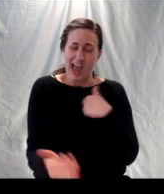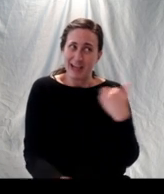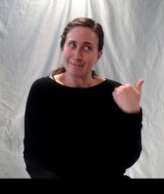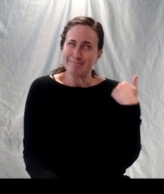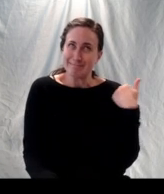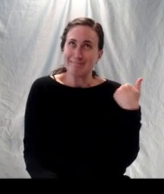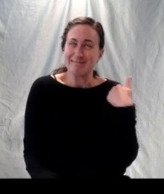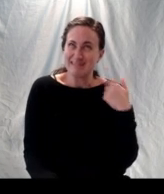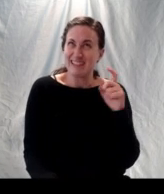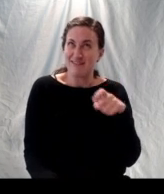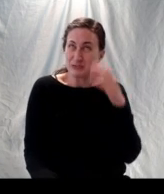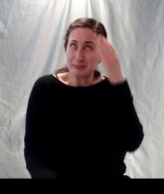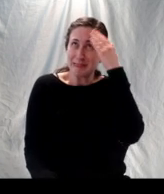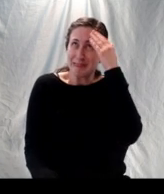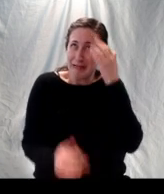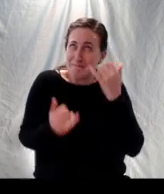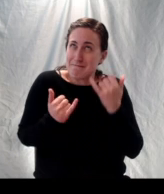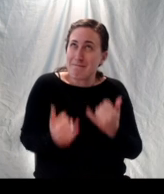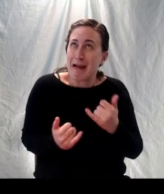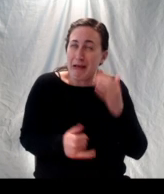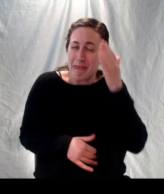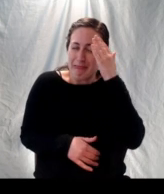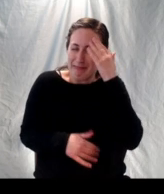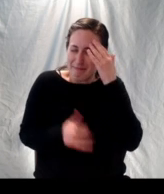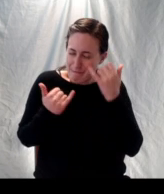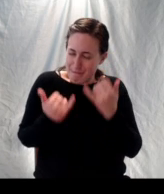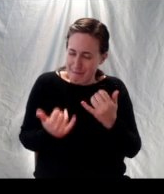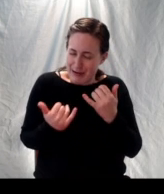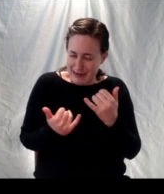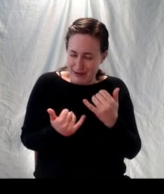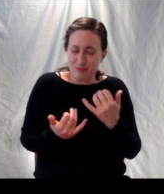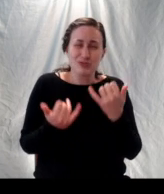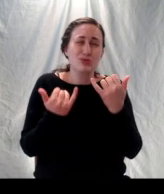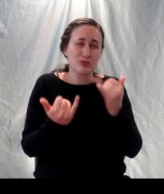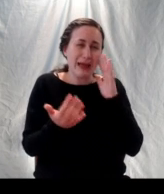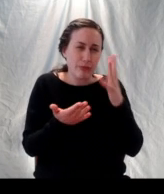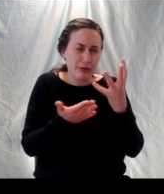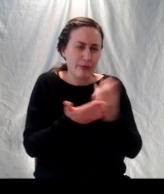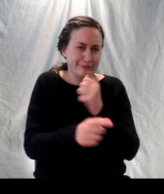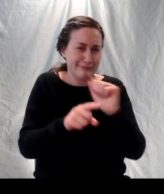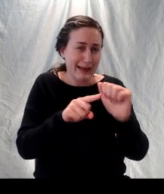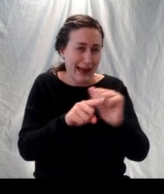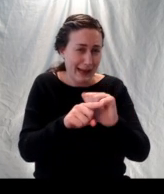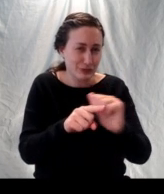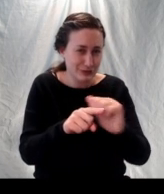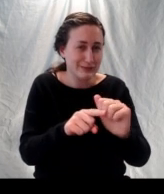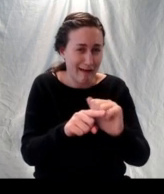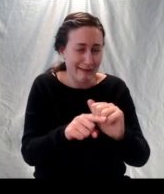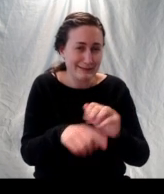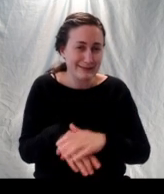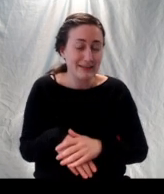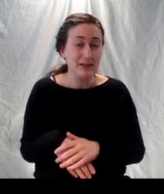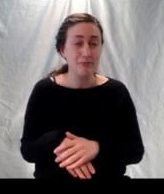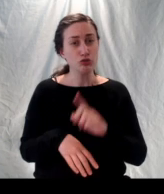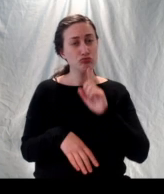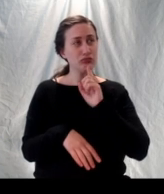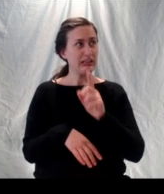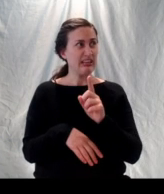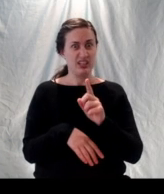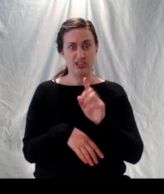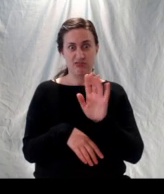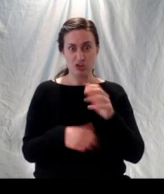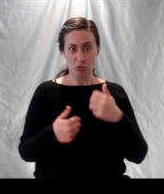mindfulness exercise, but also in everyday life you can just be so mindful with really simple